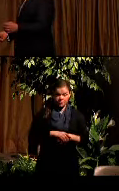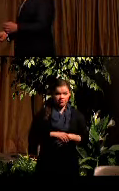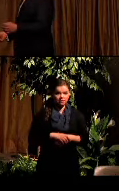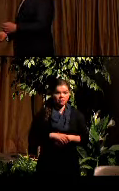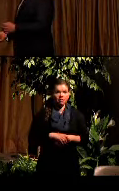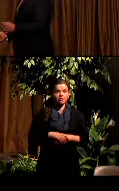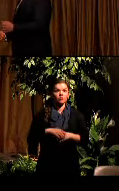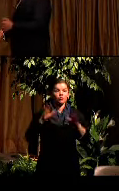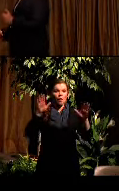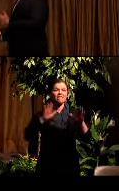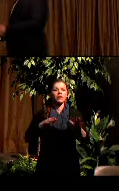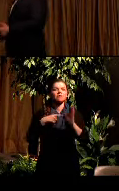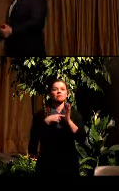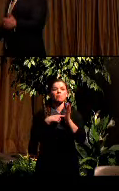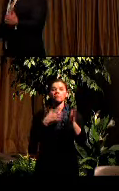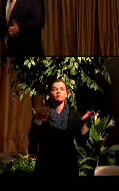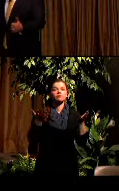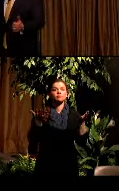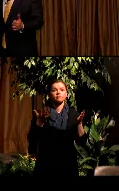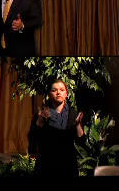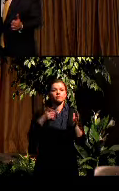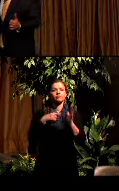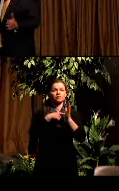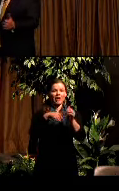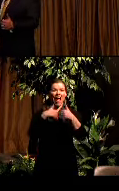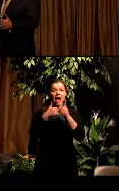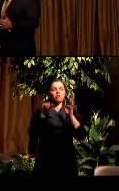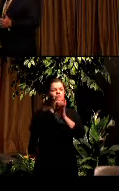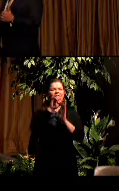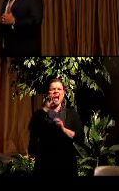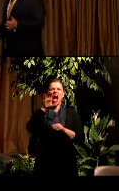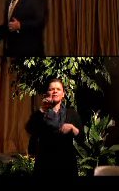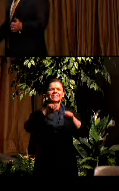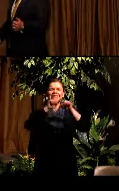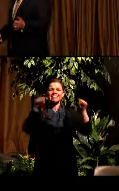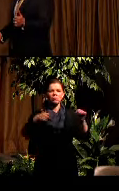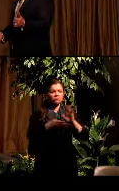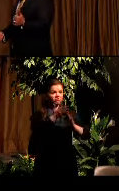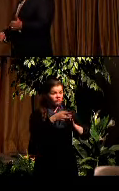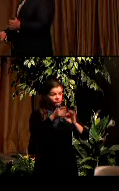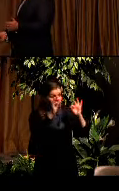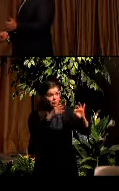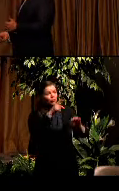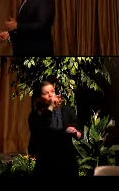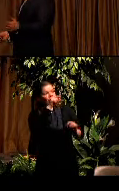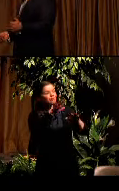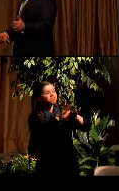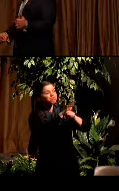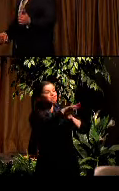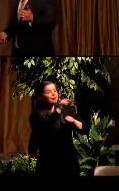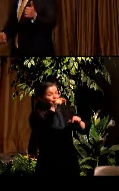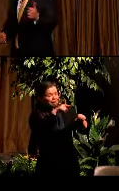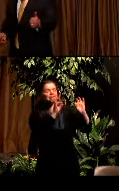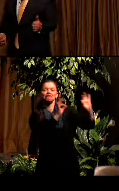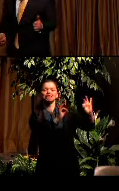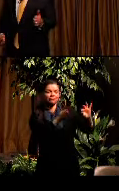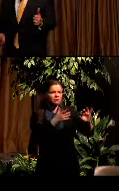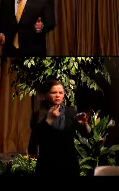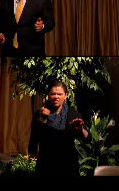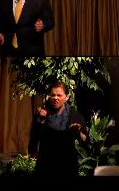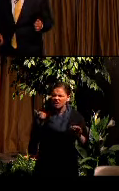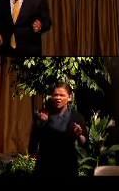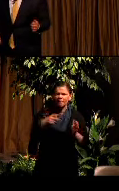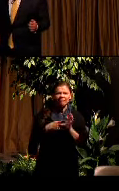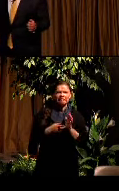ecosystem. And when you can say that the bird habitat's healthy, you can probably be pretty certain that it's going to